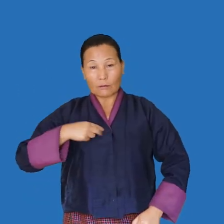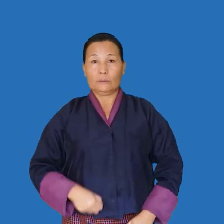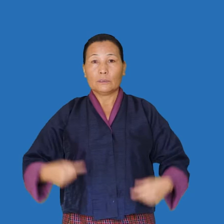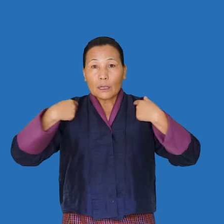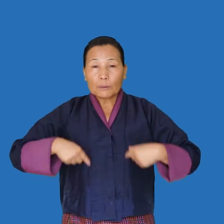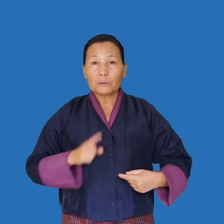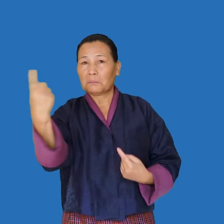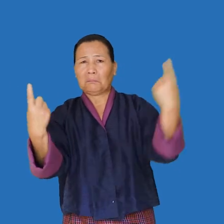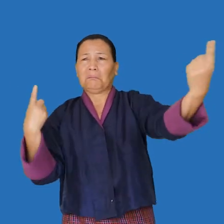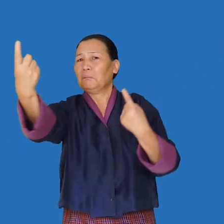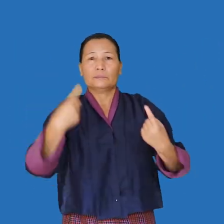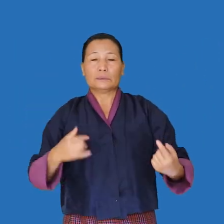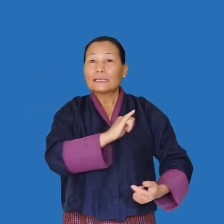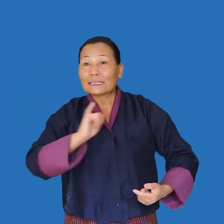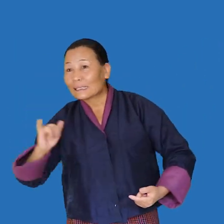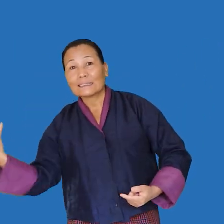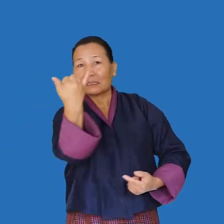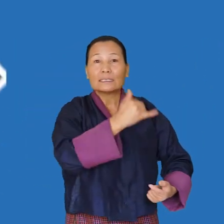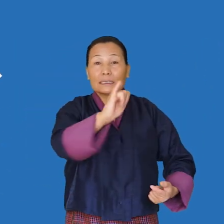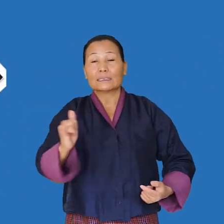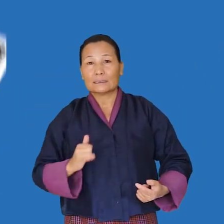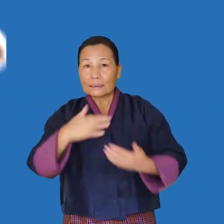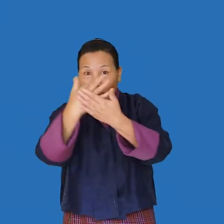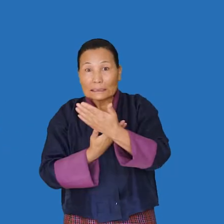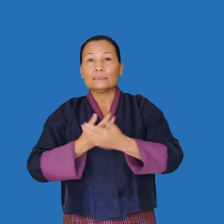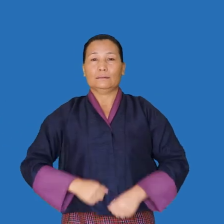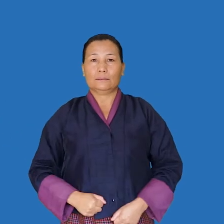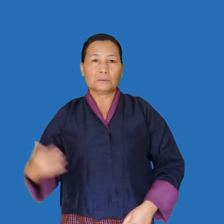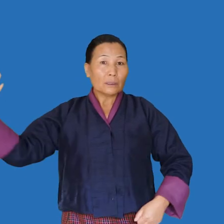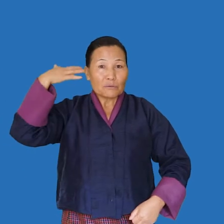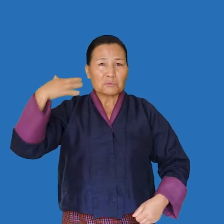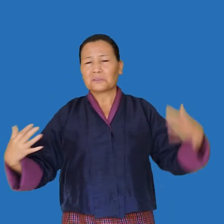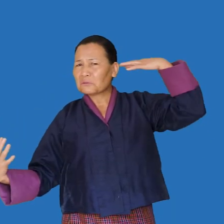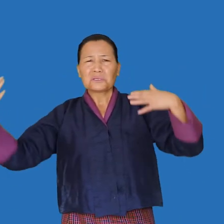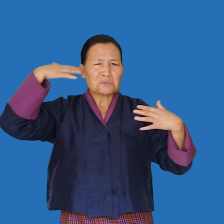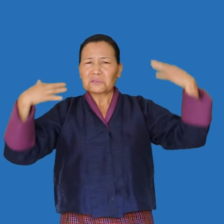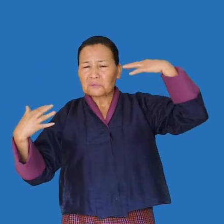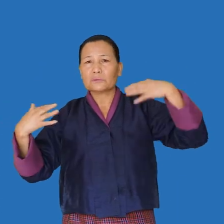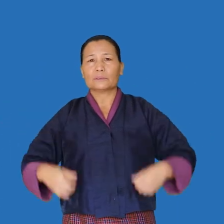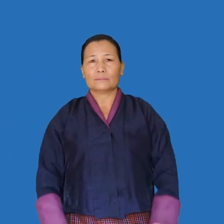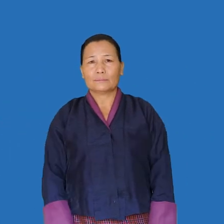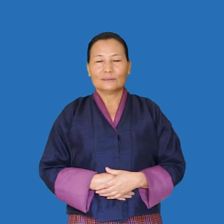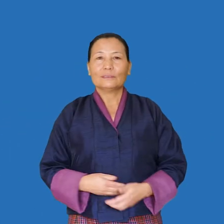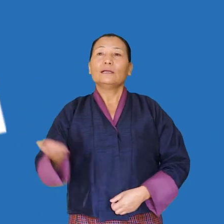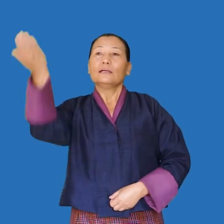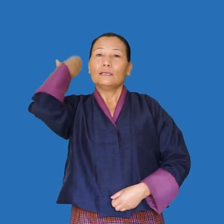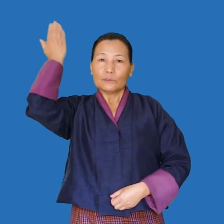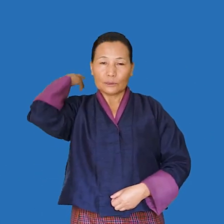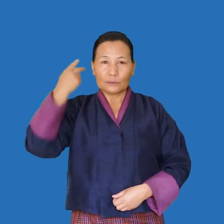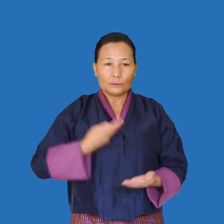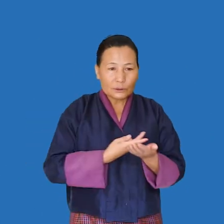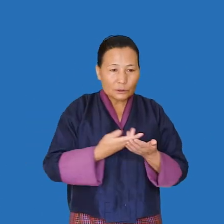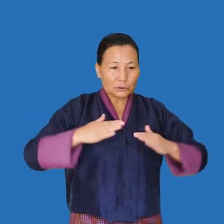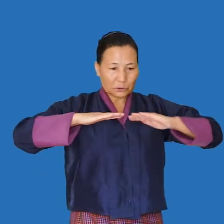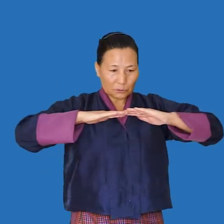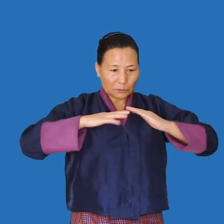more connected than ever, and a flood of information bombards us every day. Unlike in